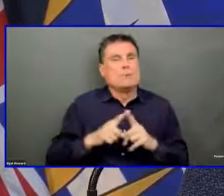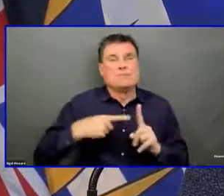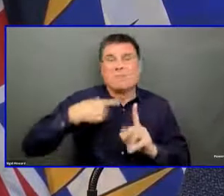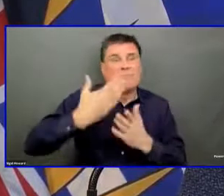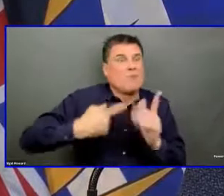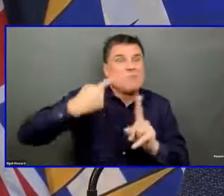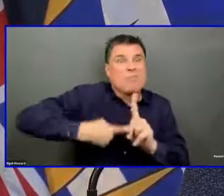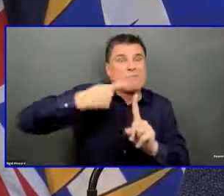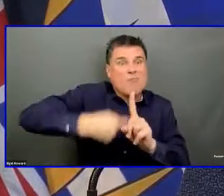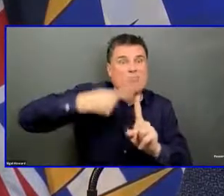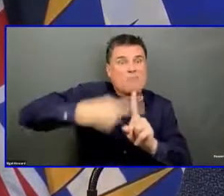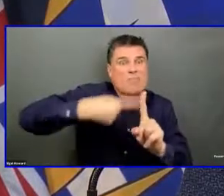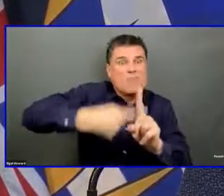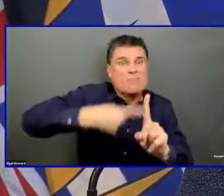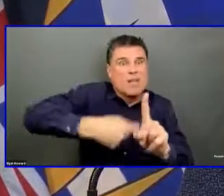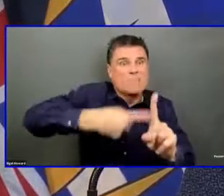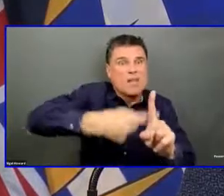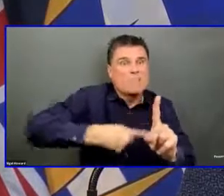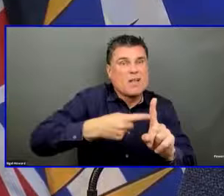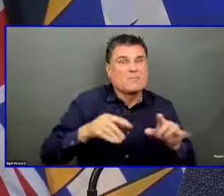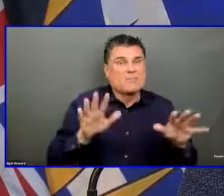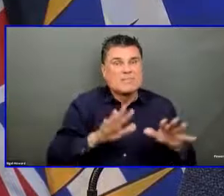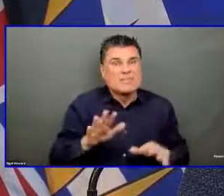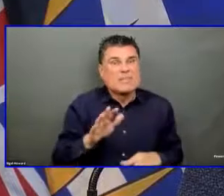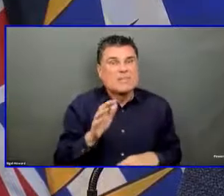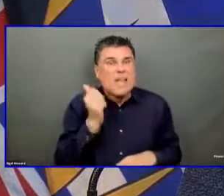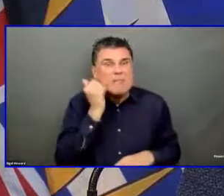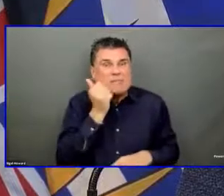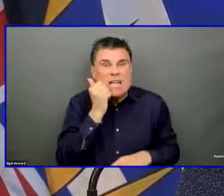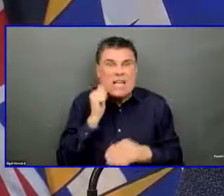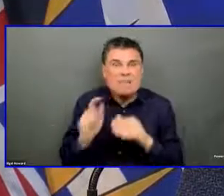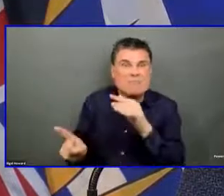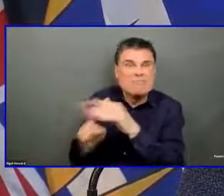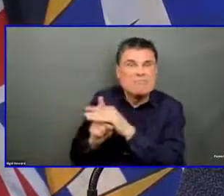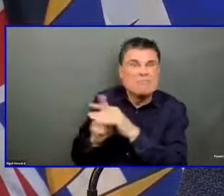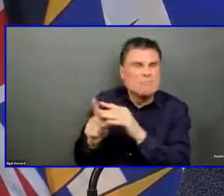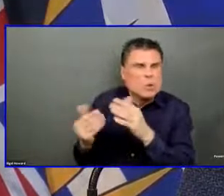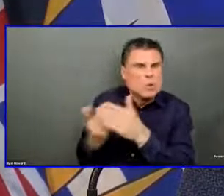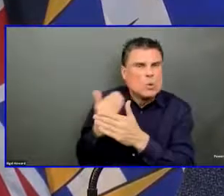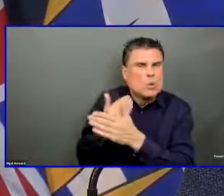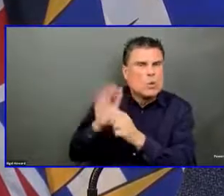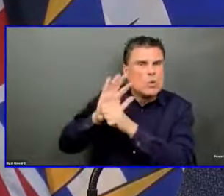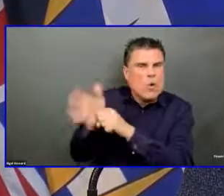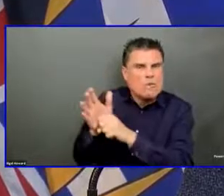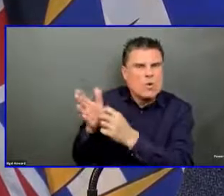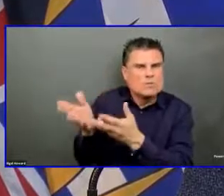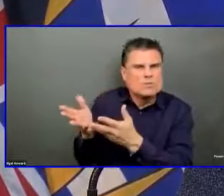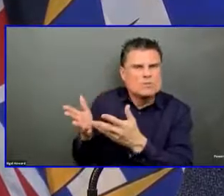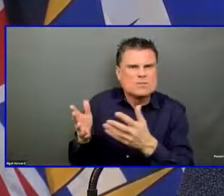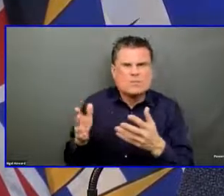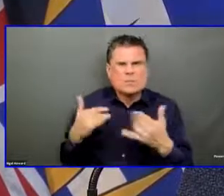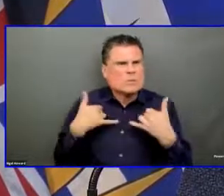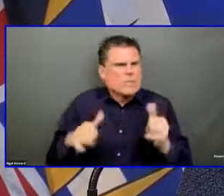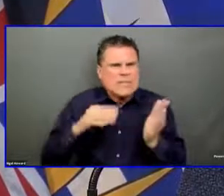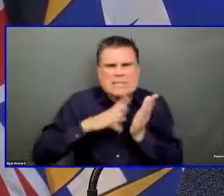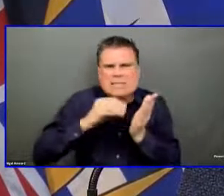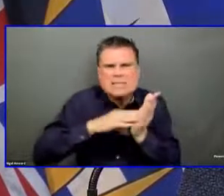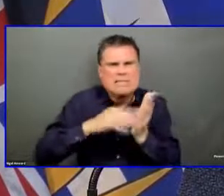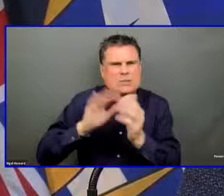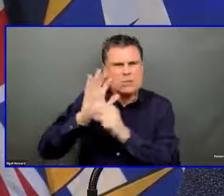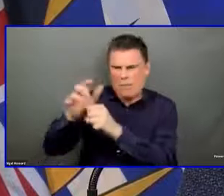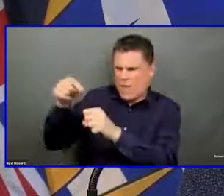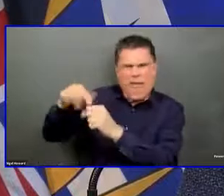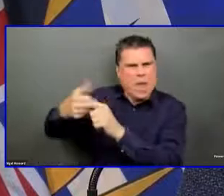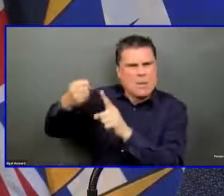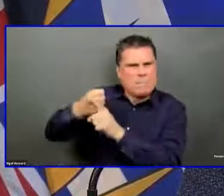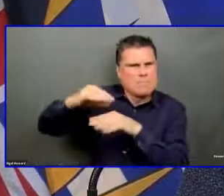people experiencing long-lasting symptoms. I haven't been able to find that information, but I'm wondering at this point, do you